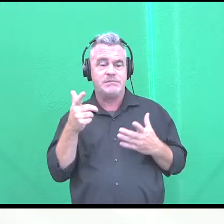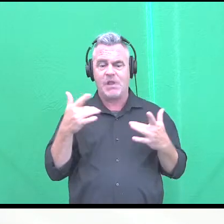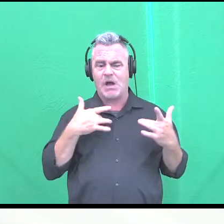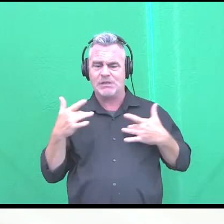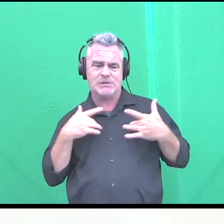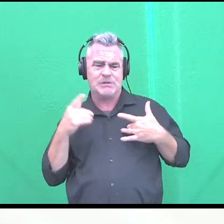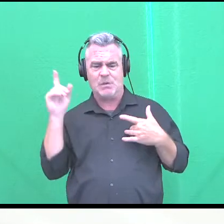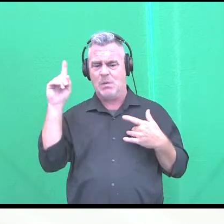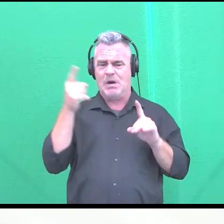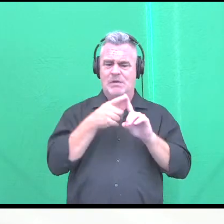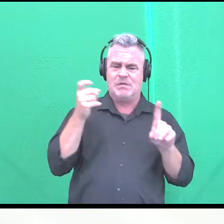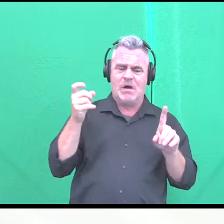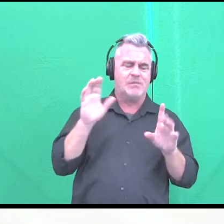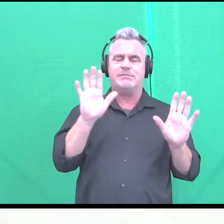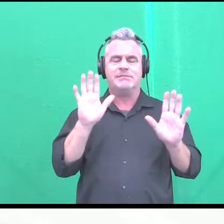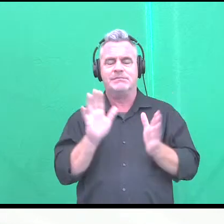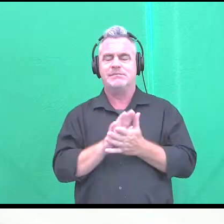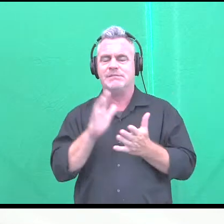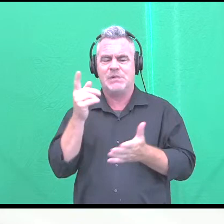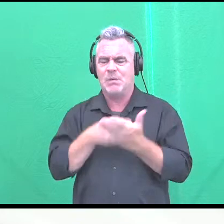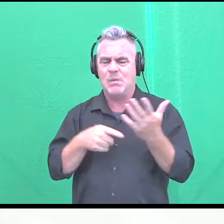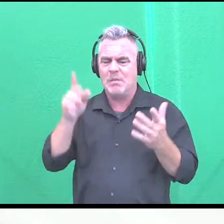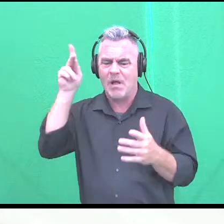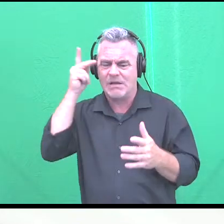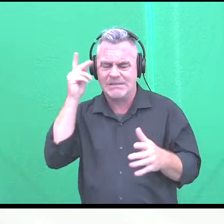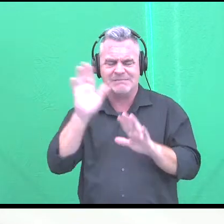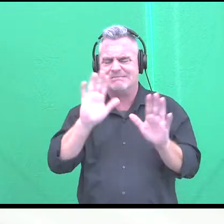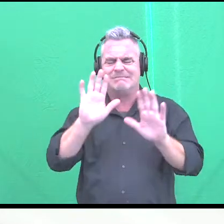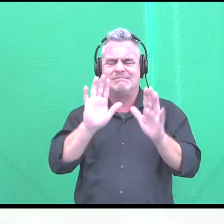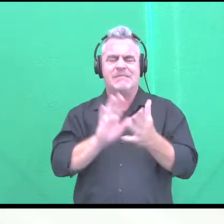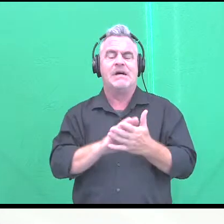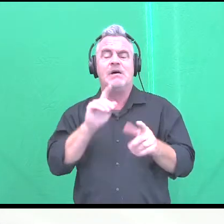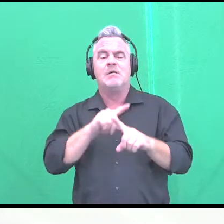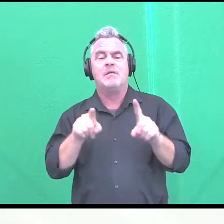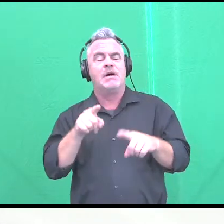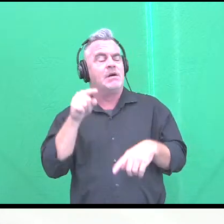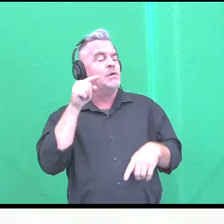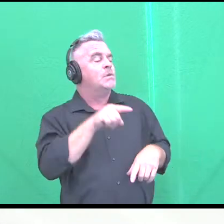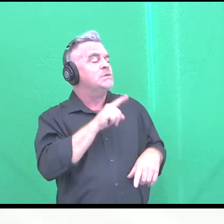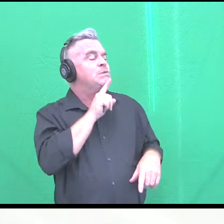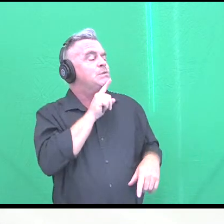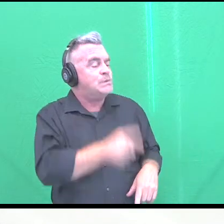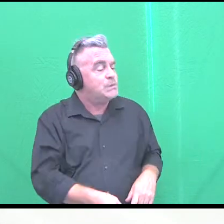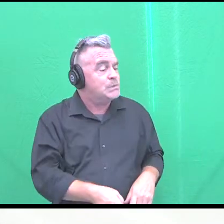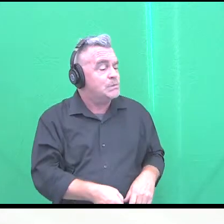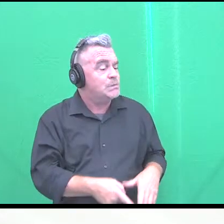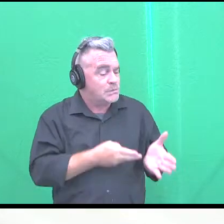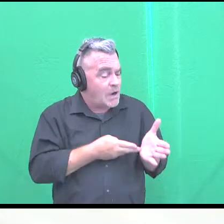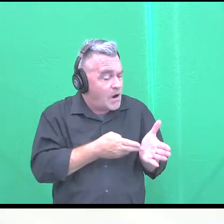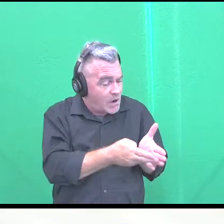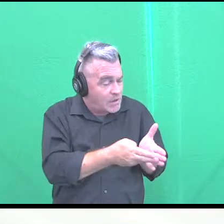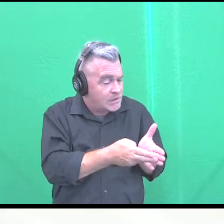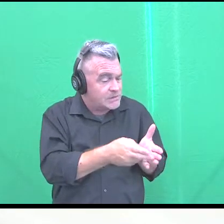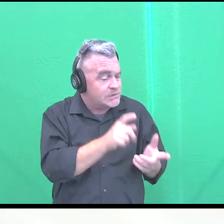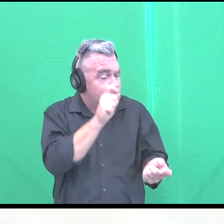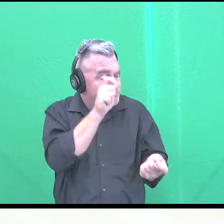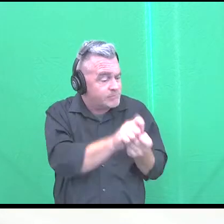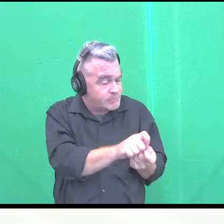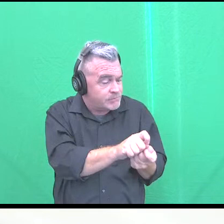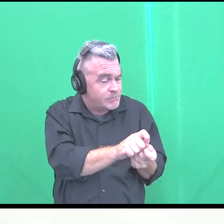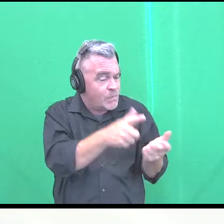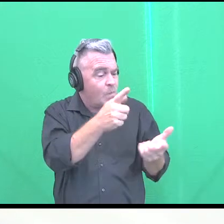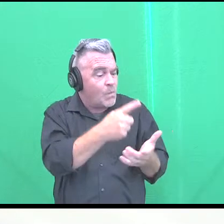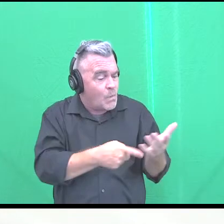based on what politics it comes from, but based on what is true, what is accurate, what is